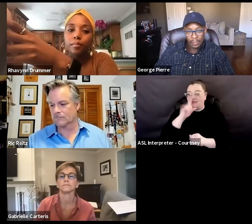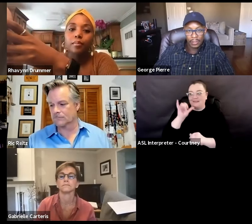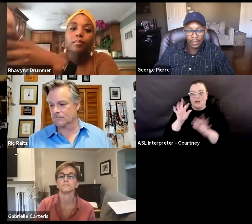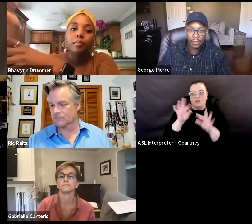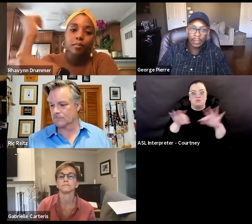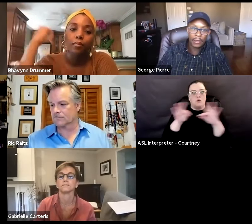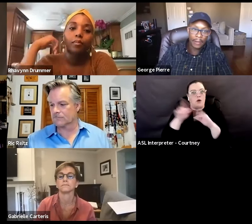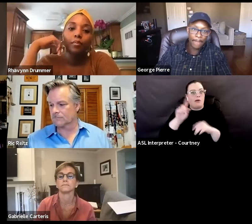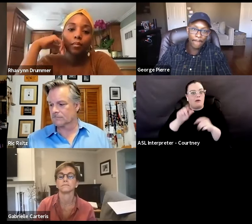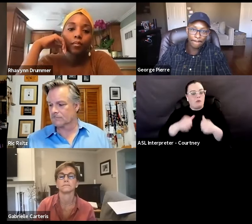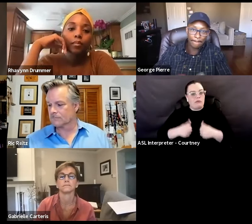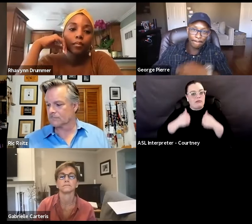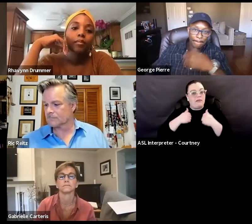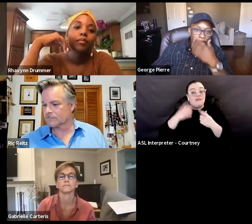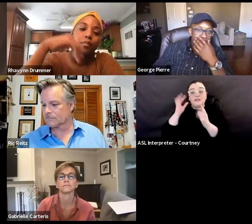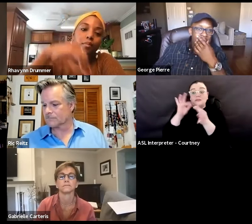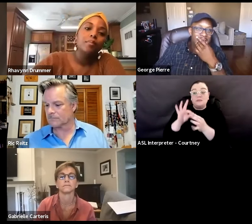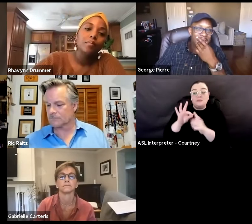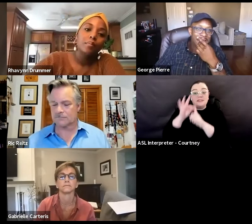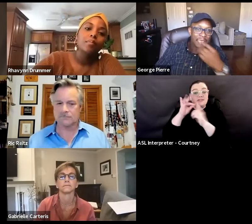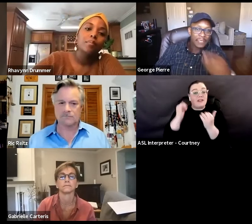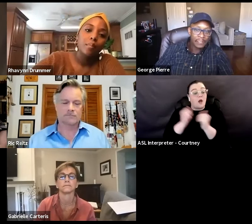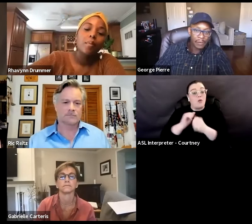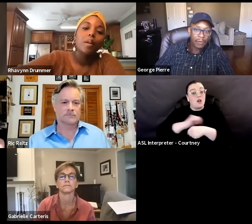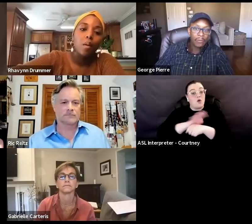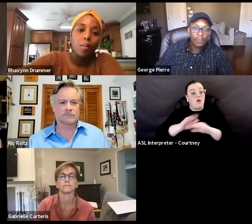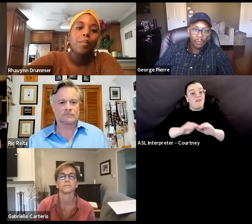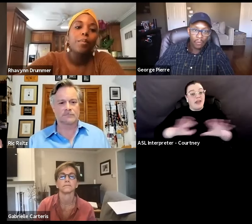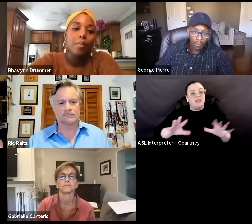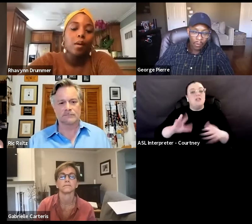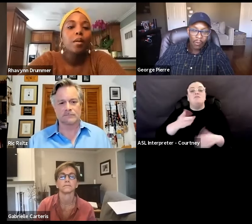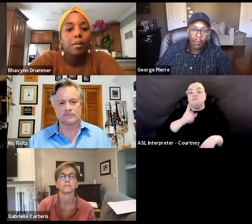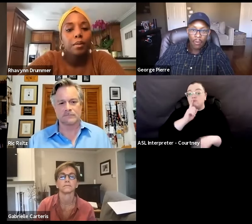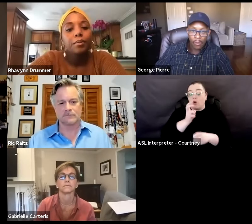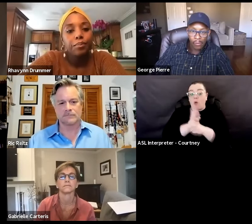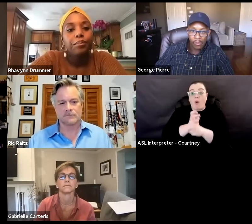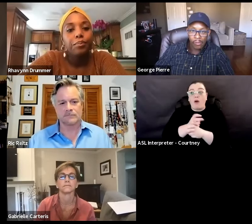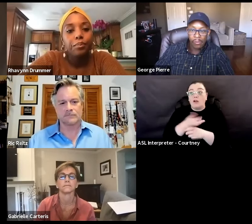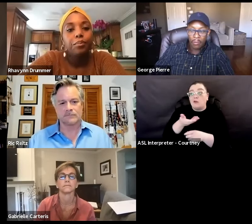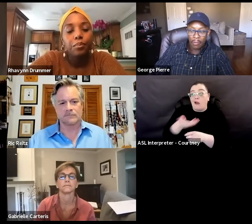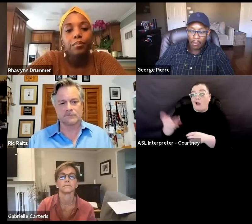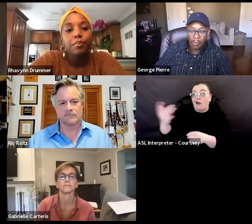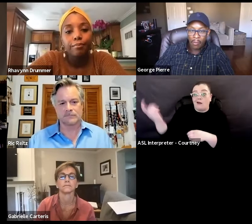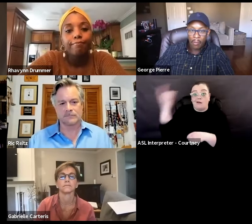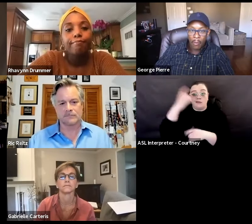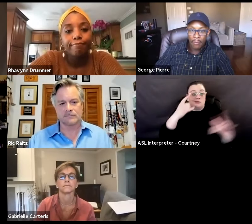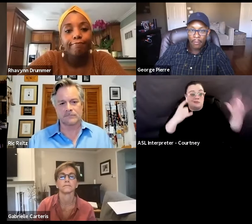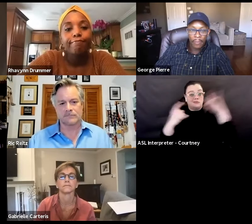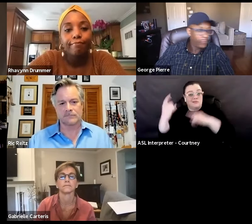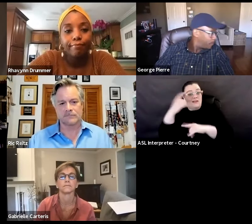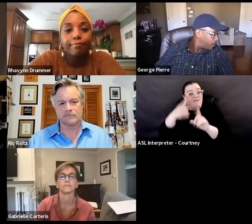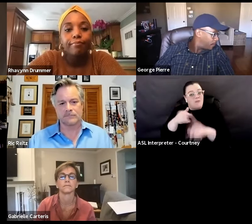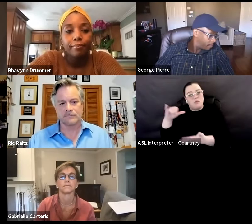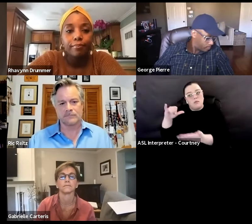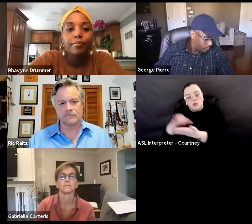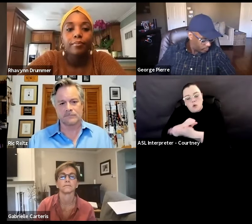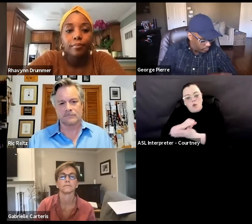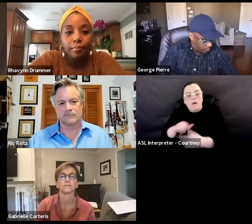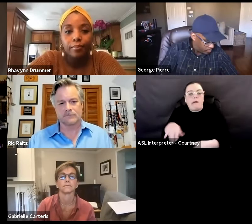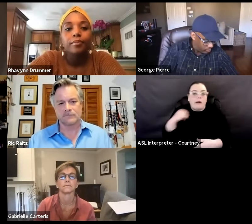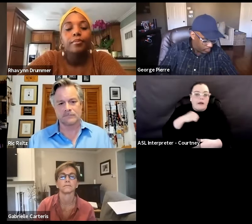more and more challenging, even for production, to bring actors in from LA or from New York into Atlanta. If in fact they can find